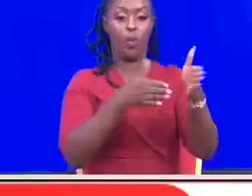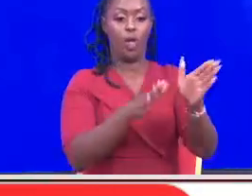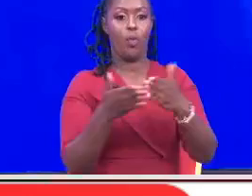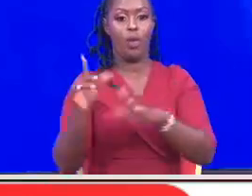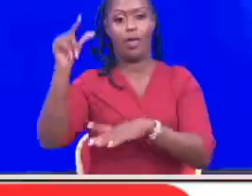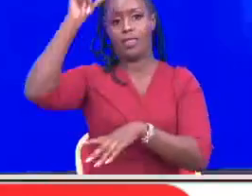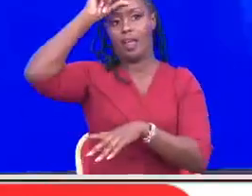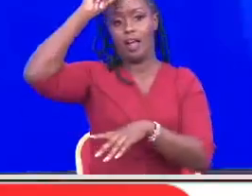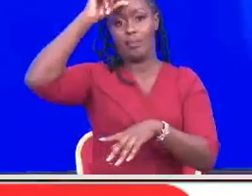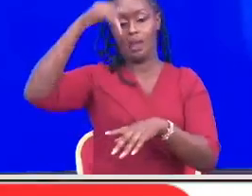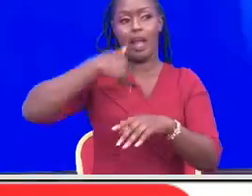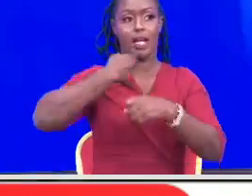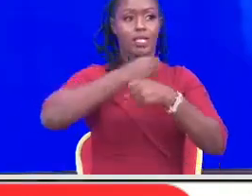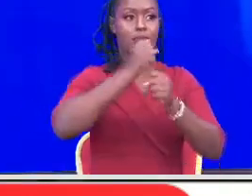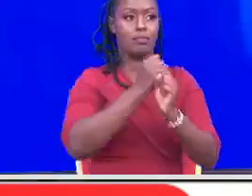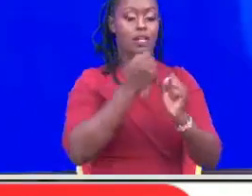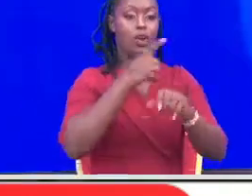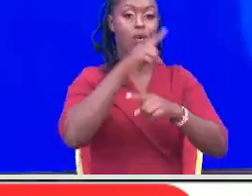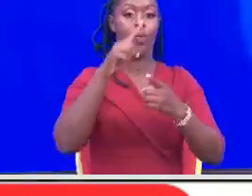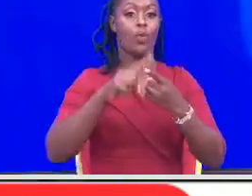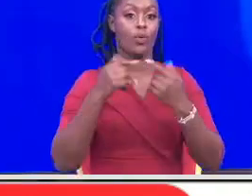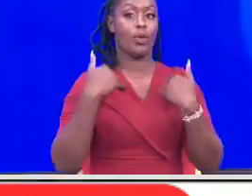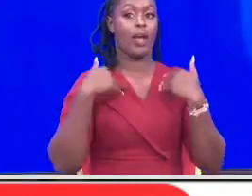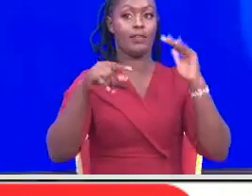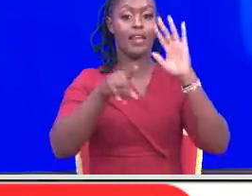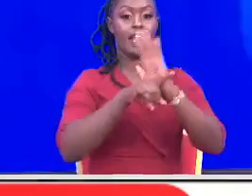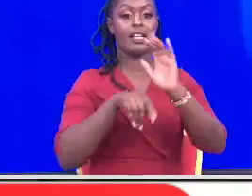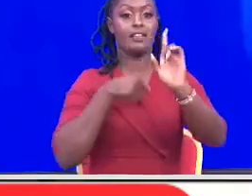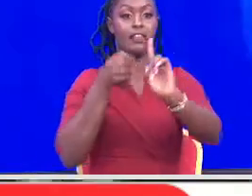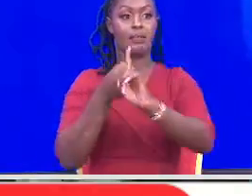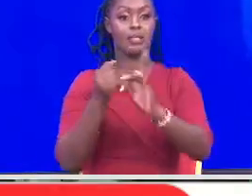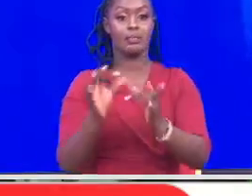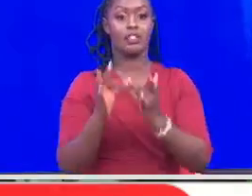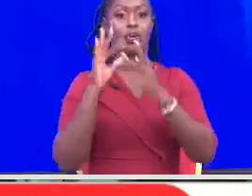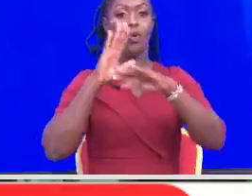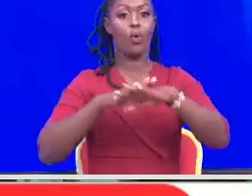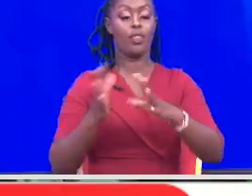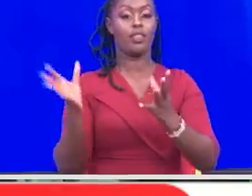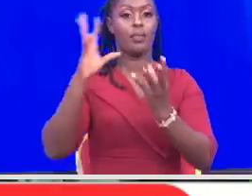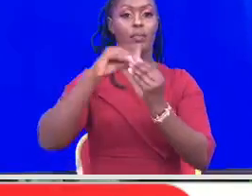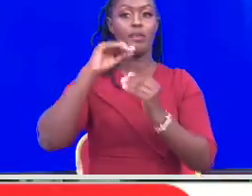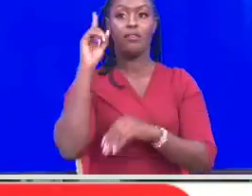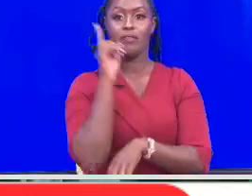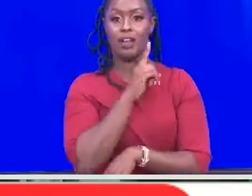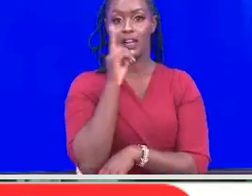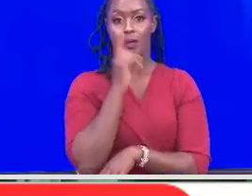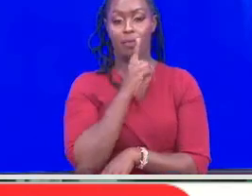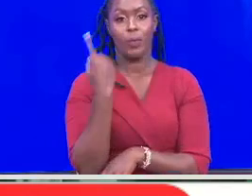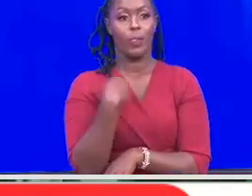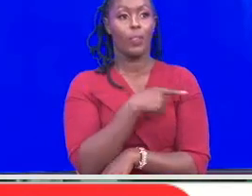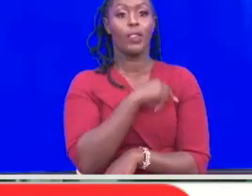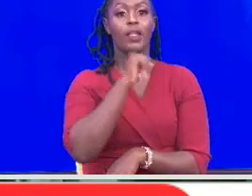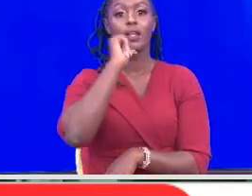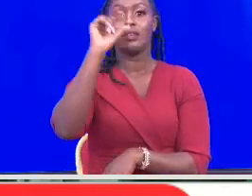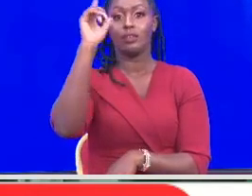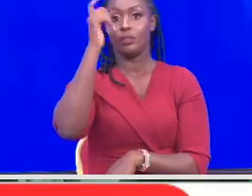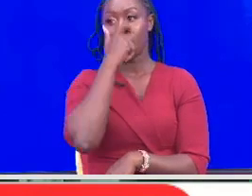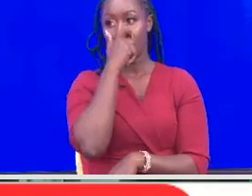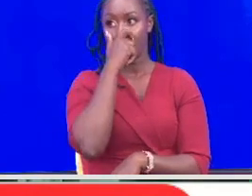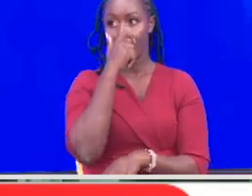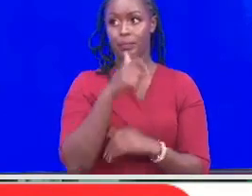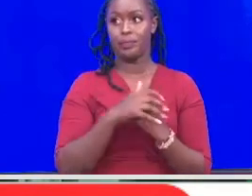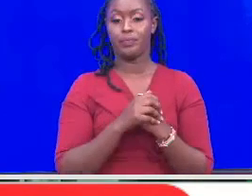has deployed to reduce negative impacts, especially among the most vulnerable. We do not wish to lose lives and